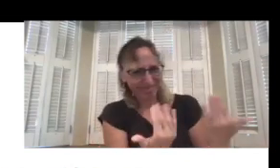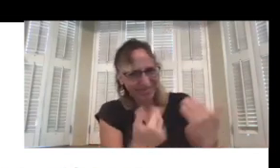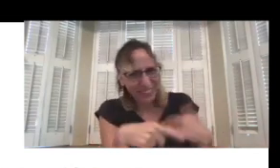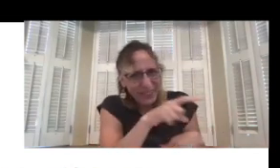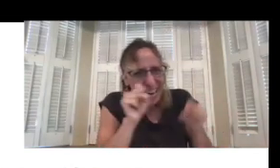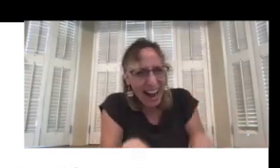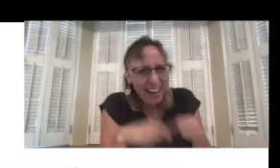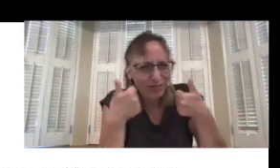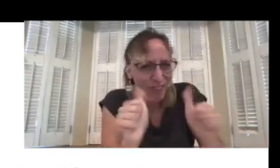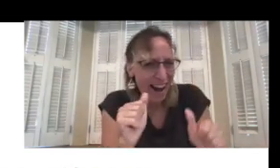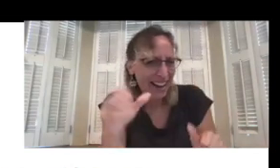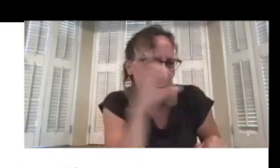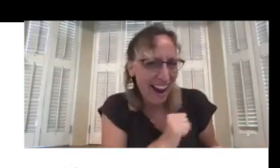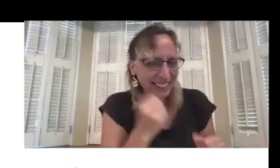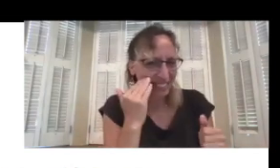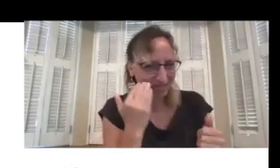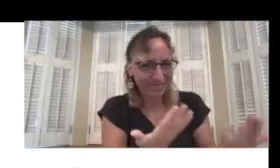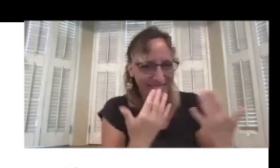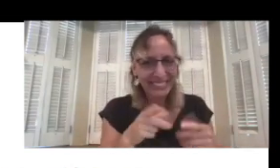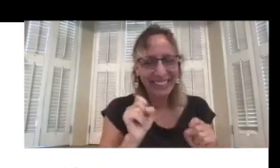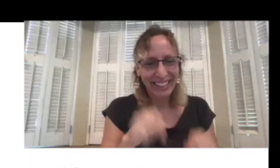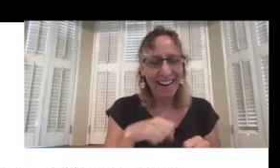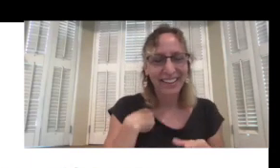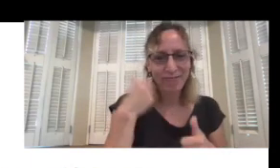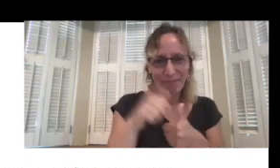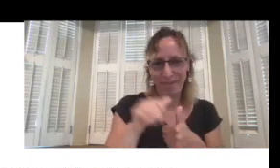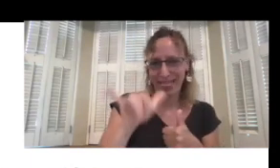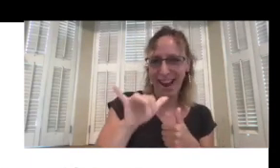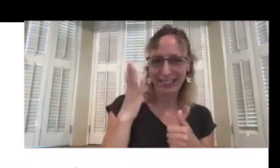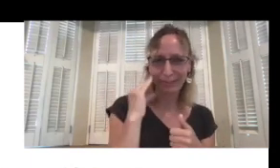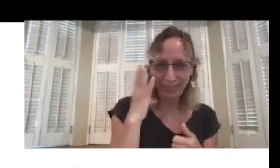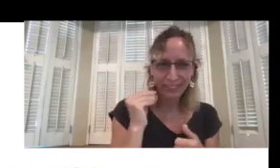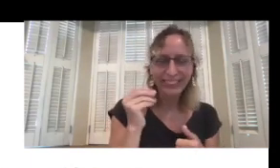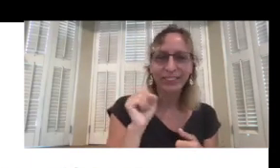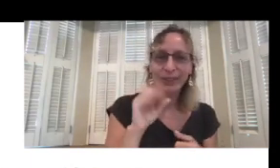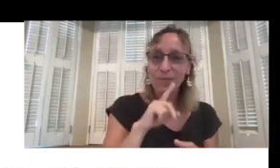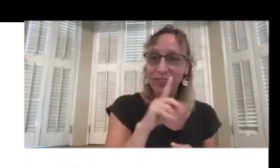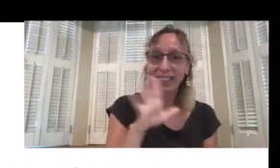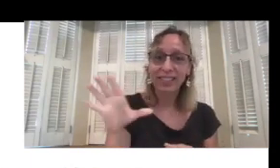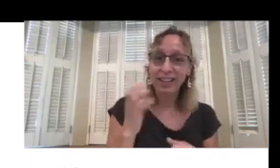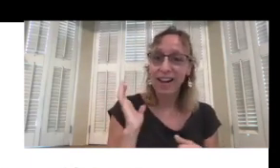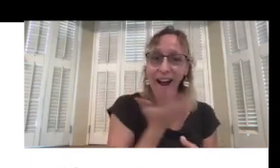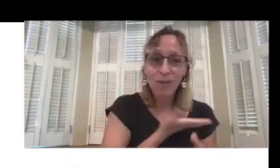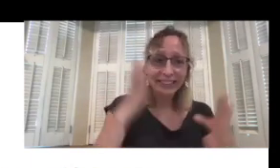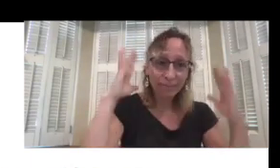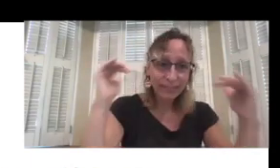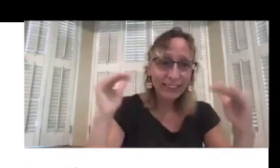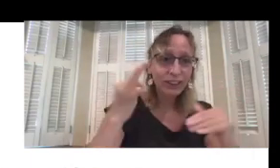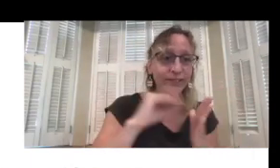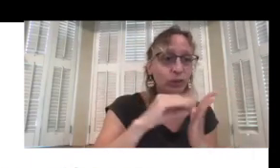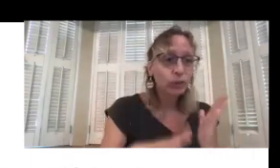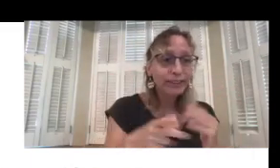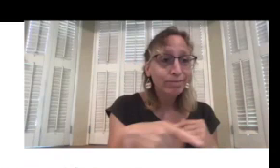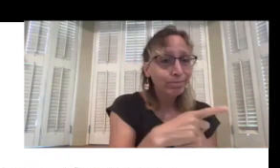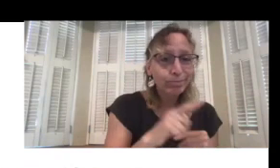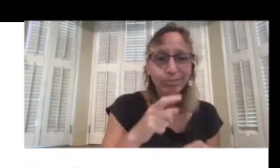Because they had experienced teachers who before would just fill in the gaps that they didn't have. And so I remember that